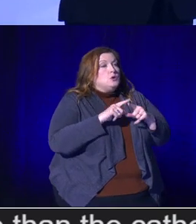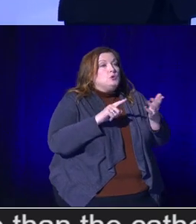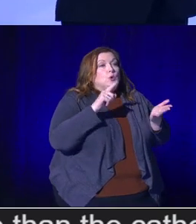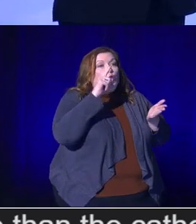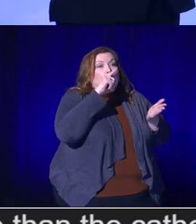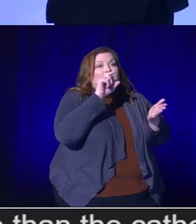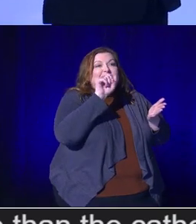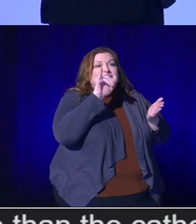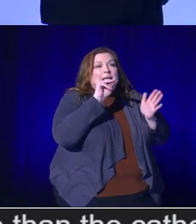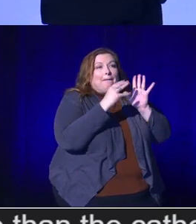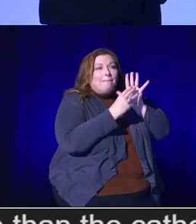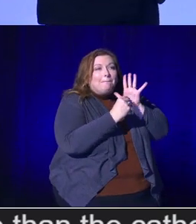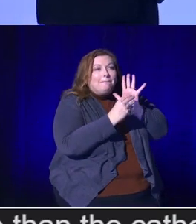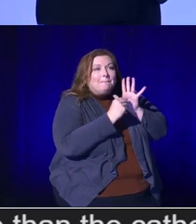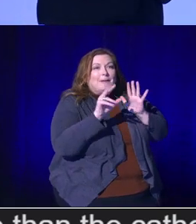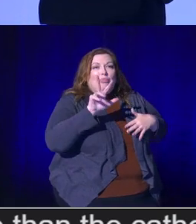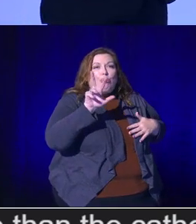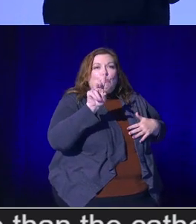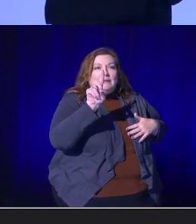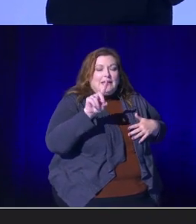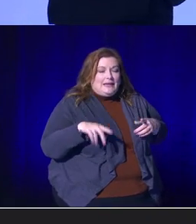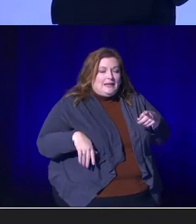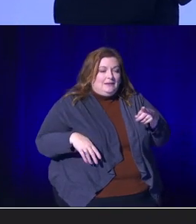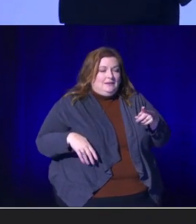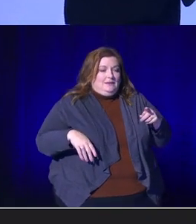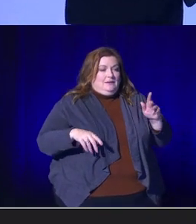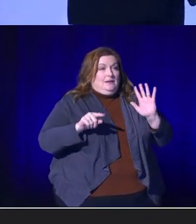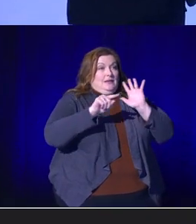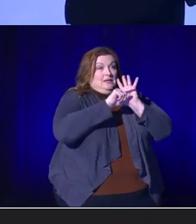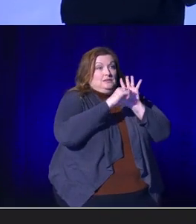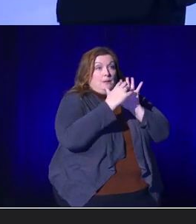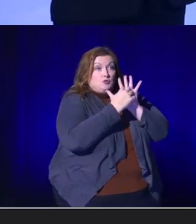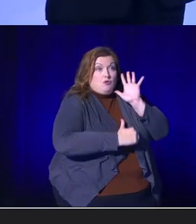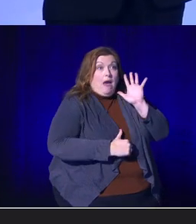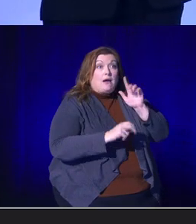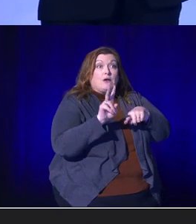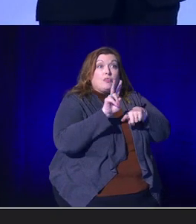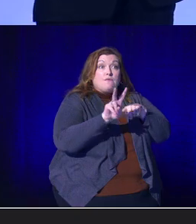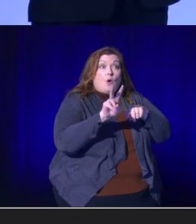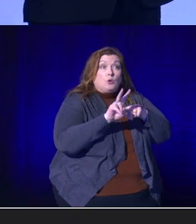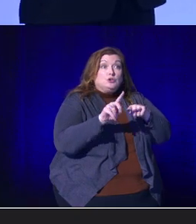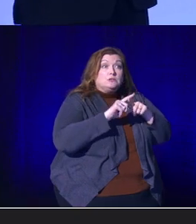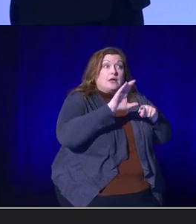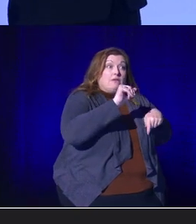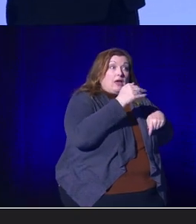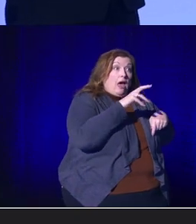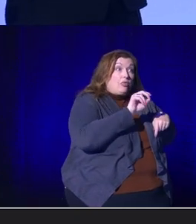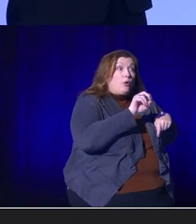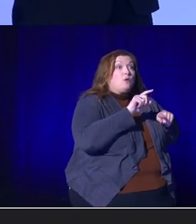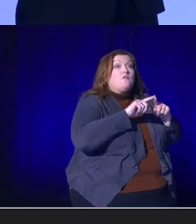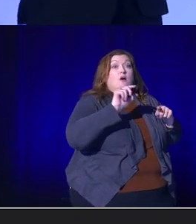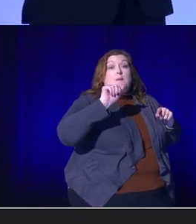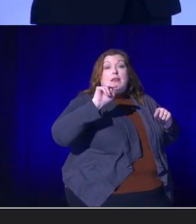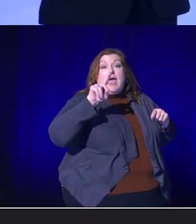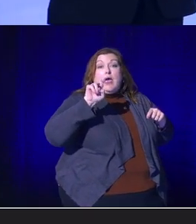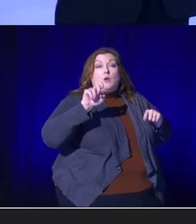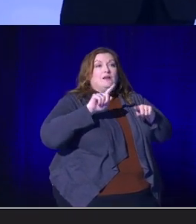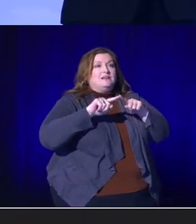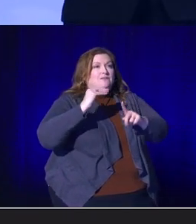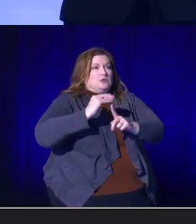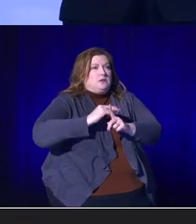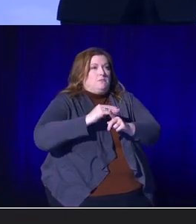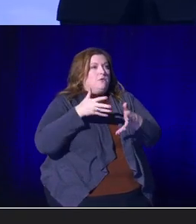gradient. Subtract the voltage of a cathode at one temperature from the anode at a different temperature. And this allows us